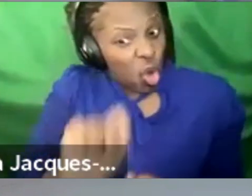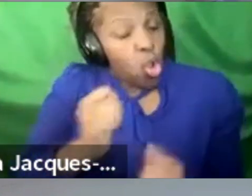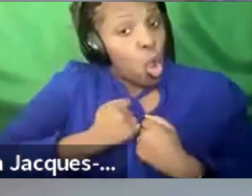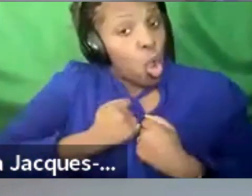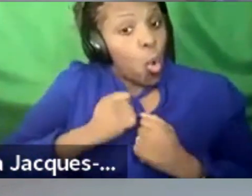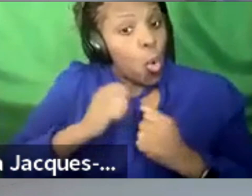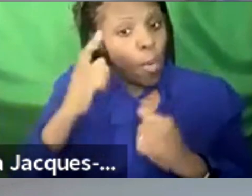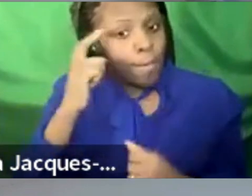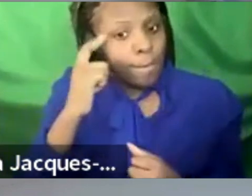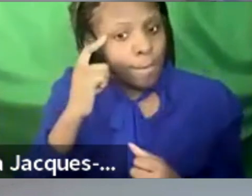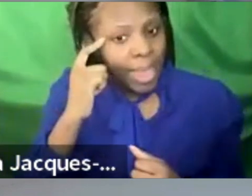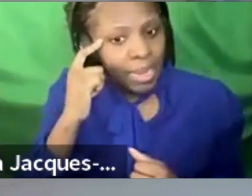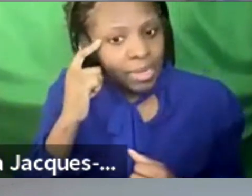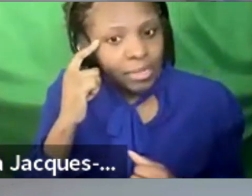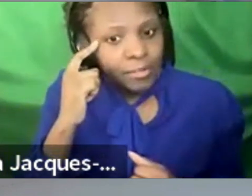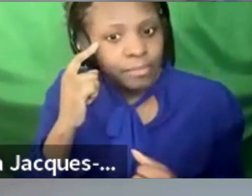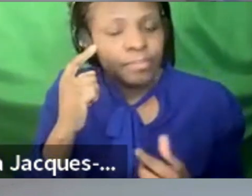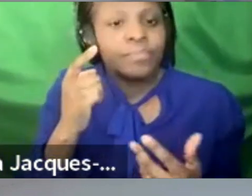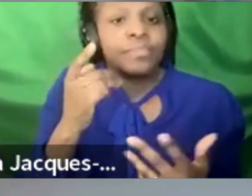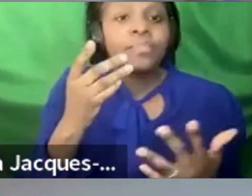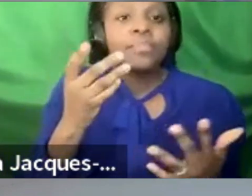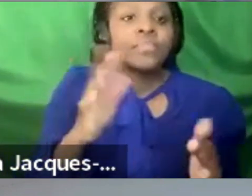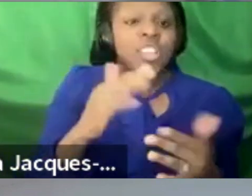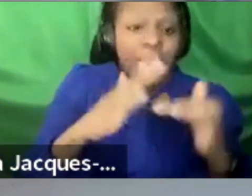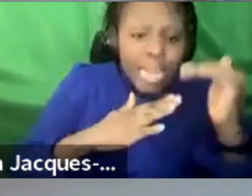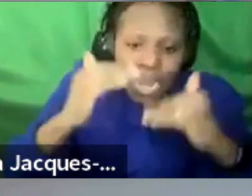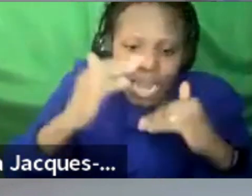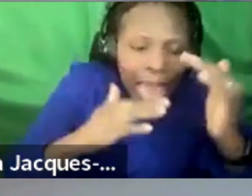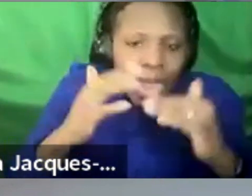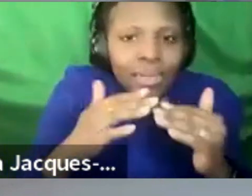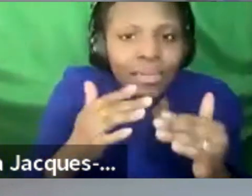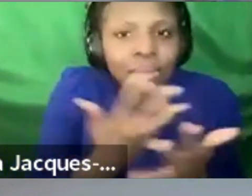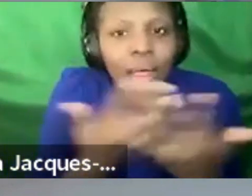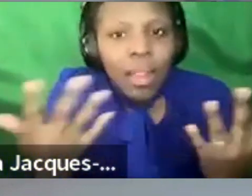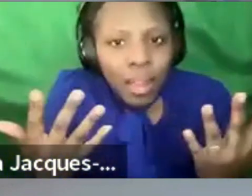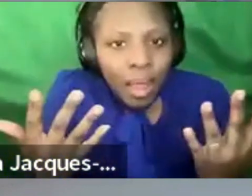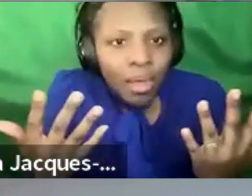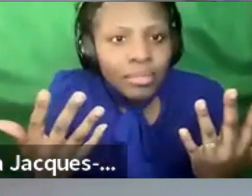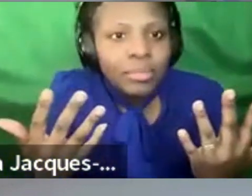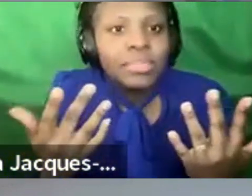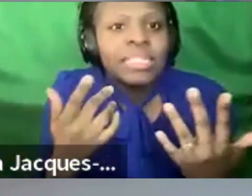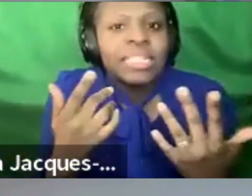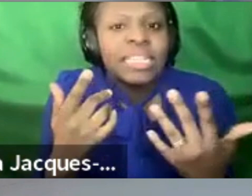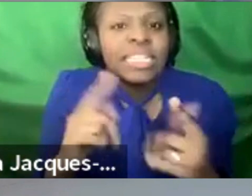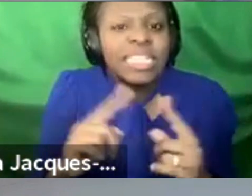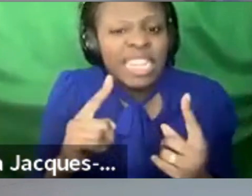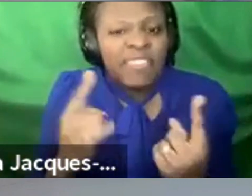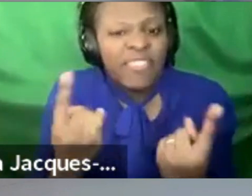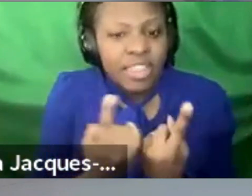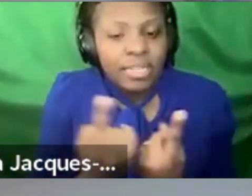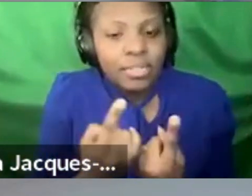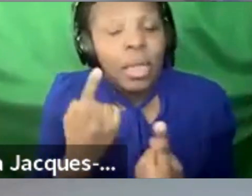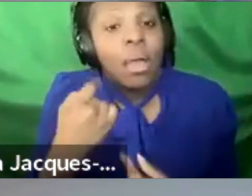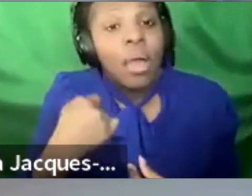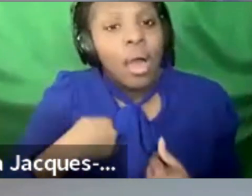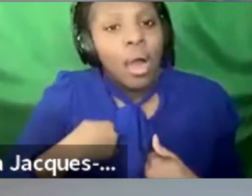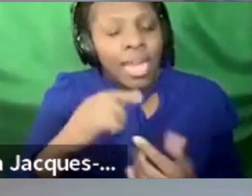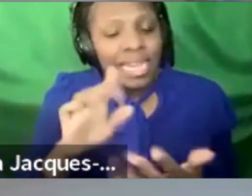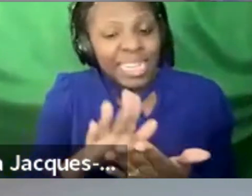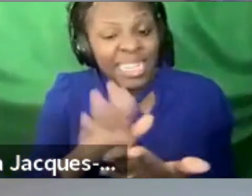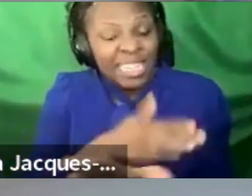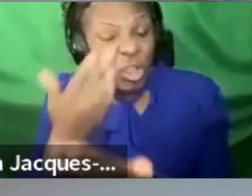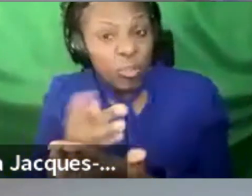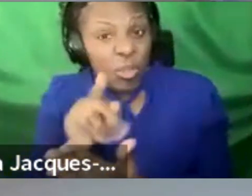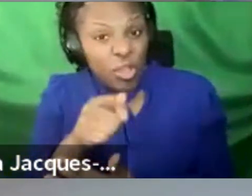so there's a lot of layers going on in there, a lot of different impulses. As you can see, I can interpret those three